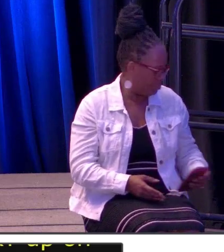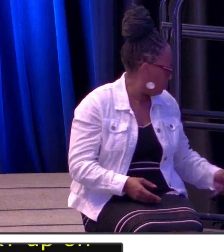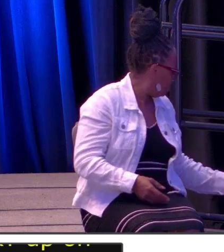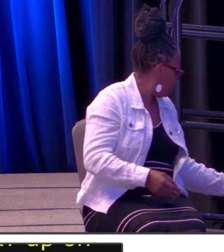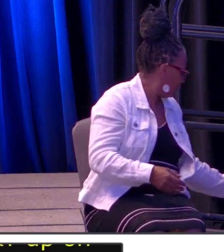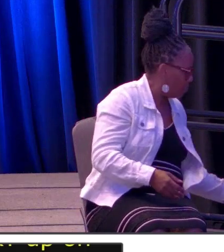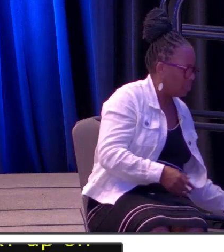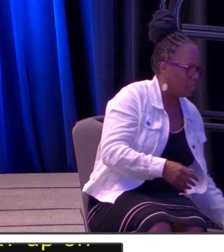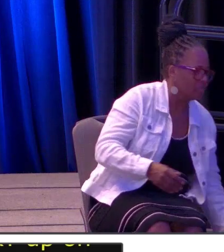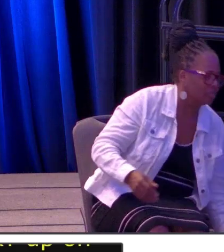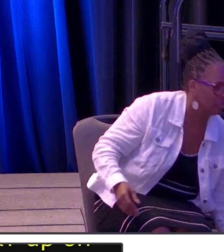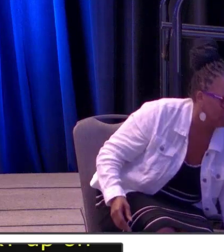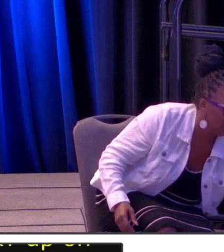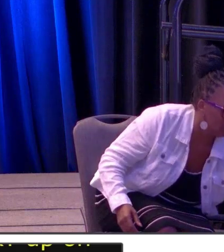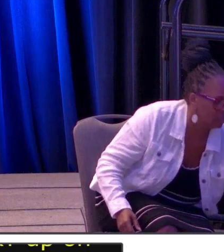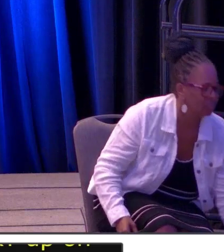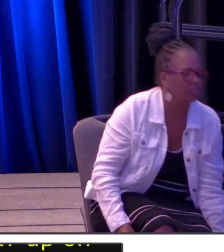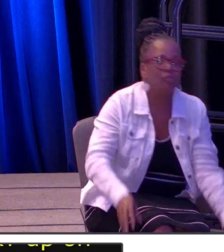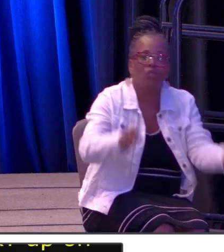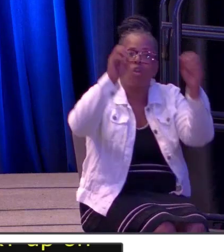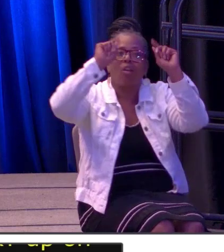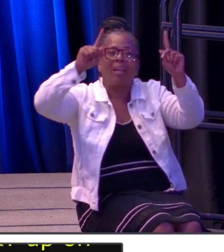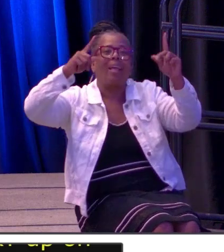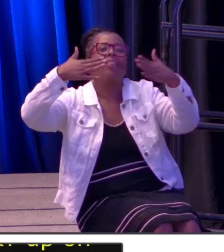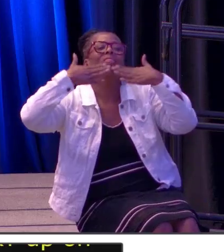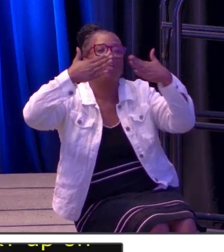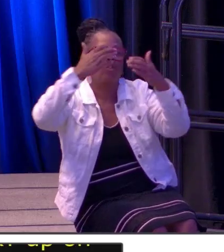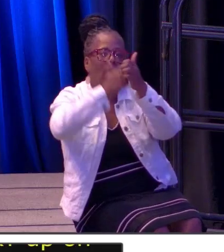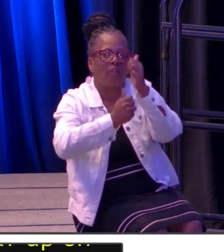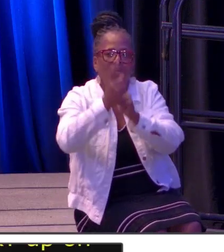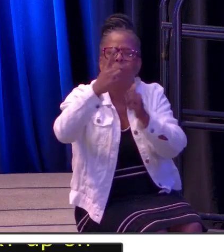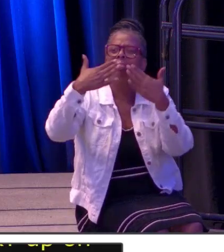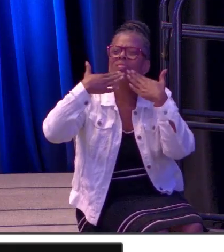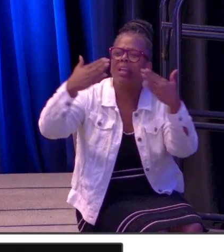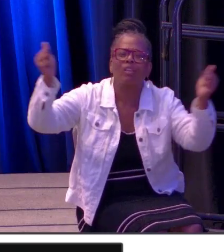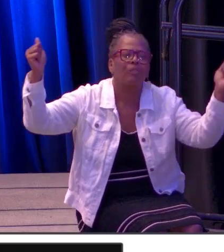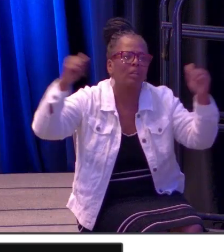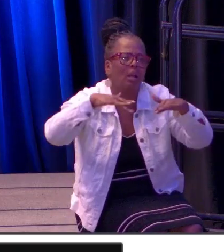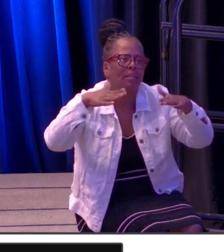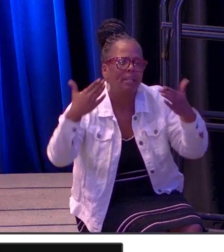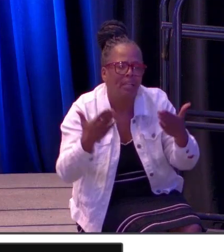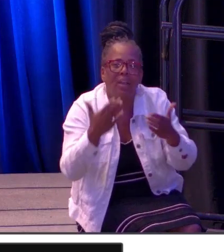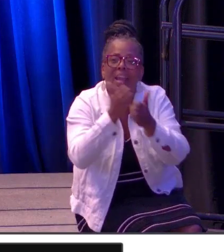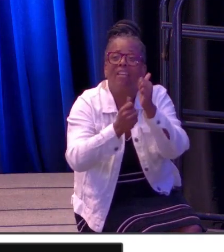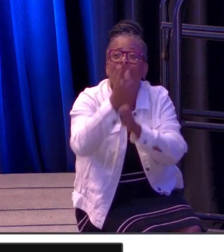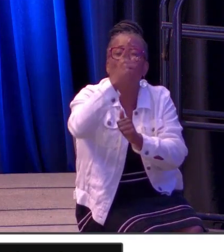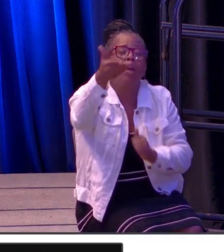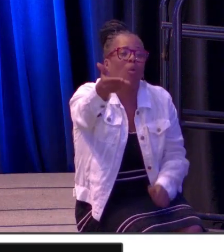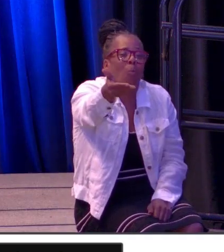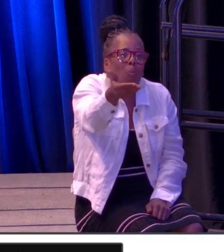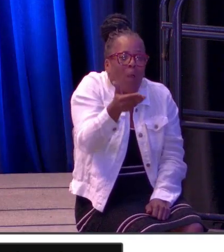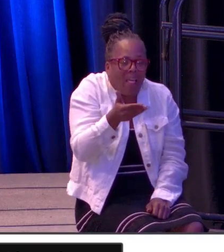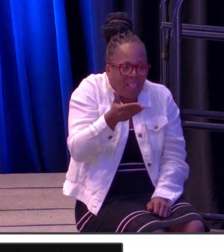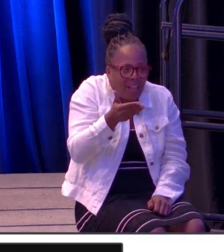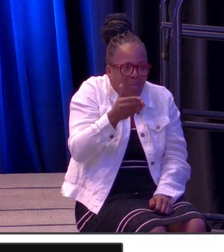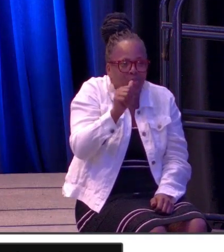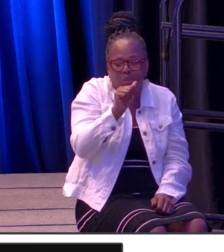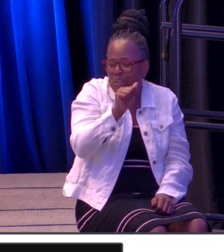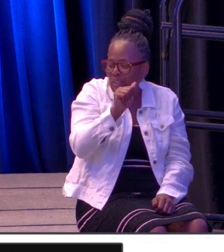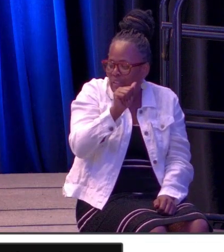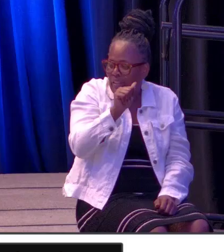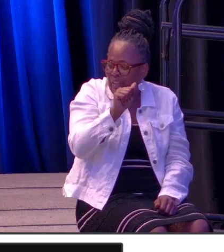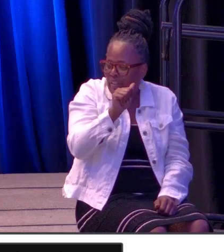All right, everybody, thank you for coming today. This is called Everyone's Welcome to the IL Party. My name is Vicki Landers. I go by she,